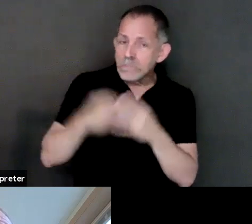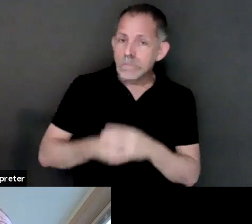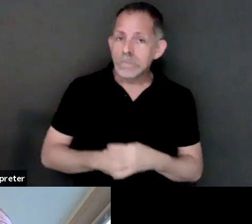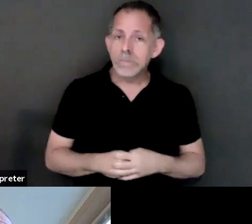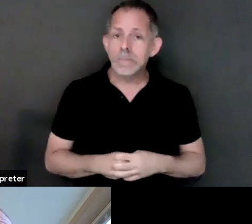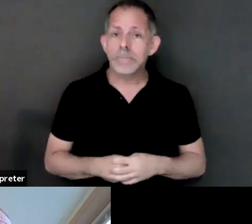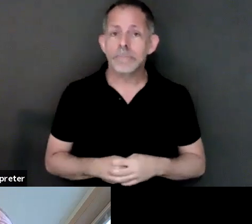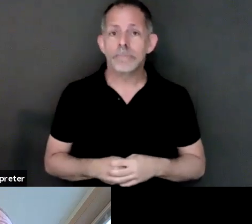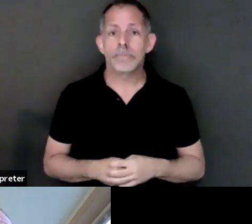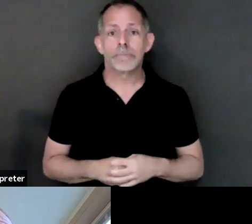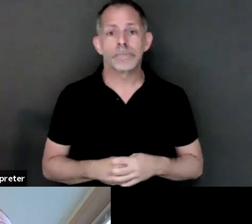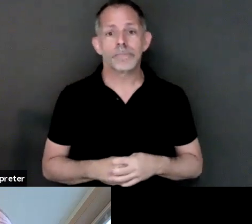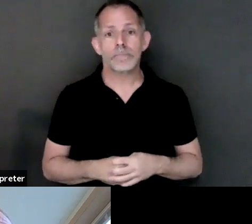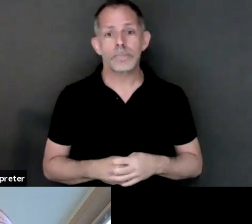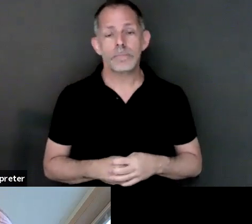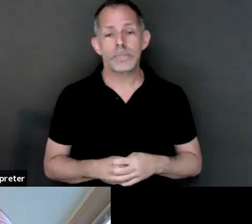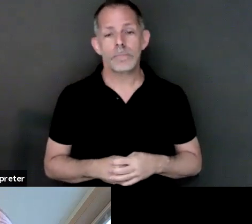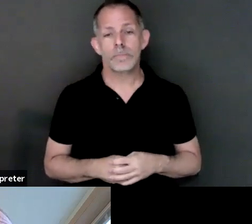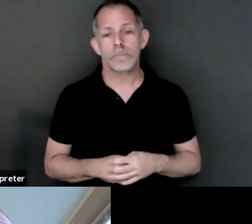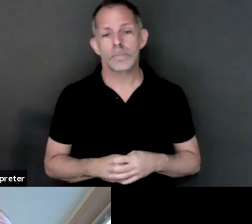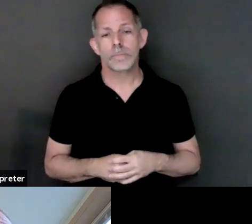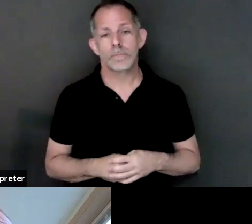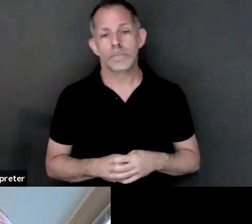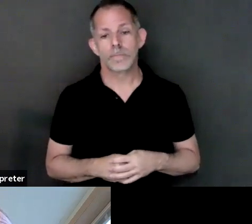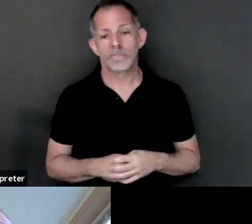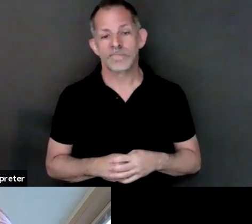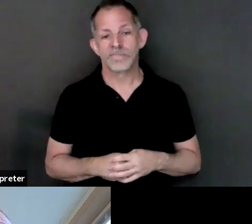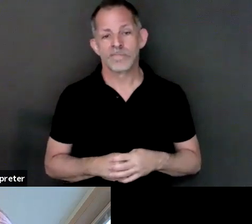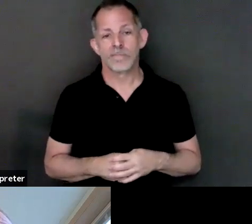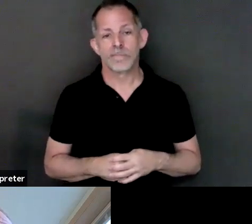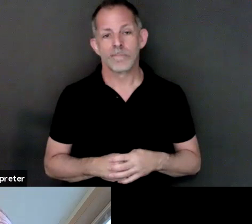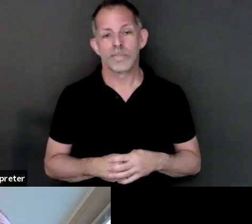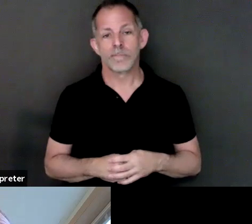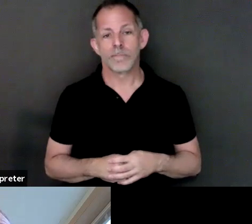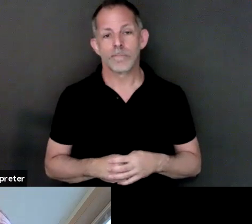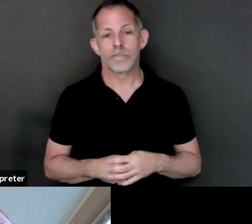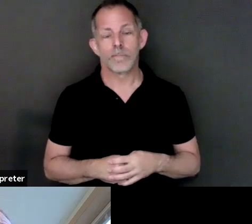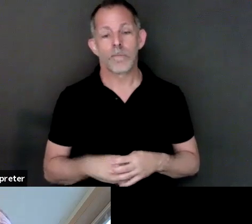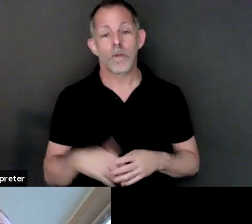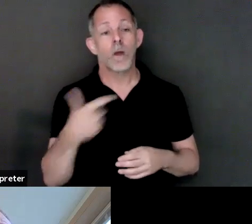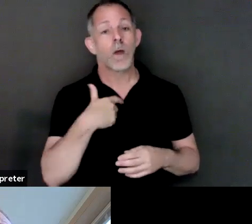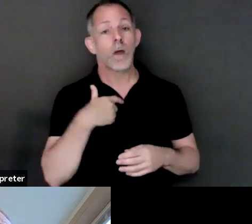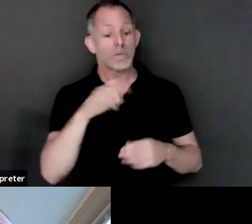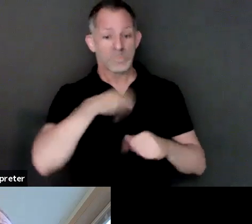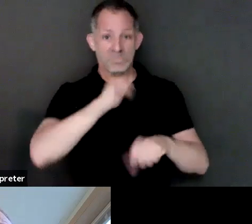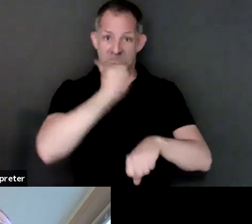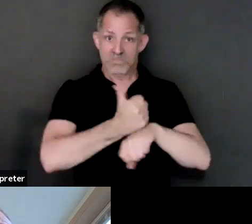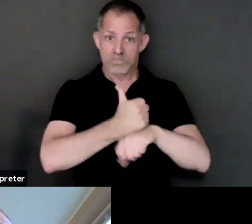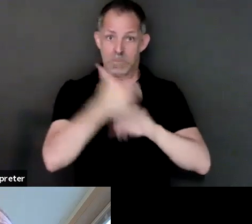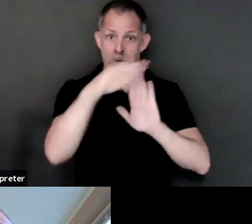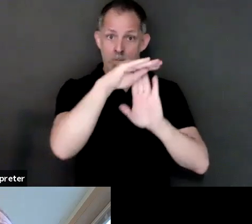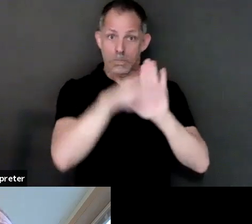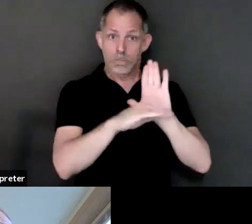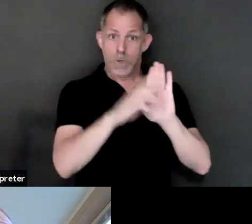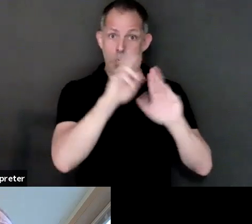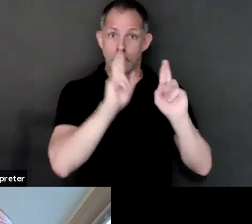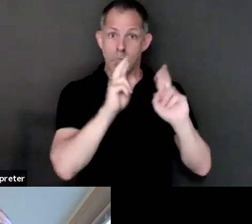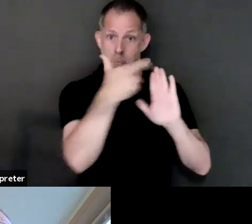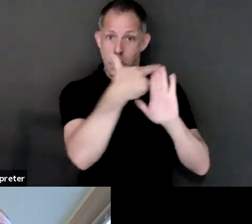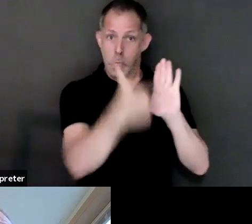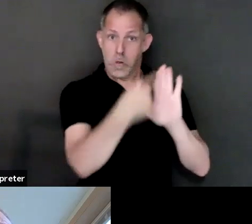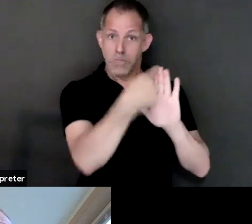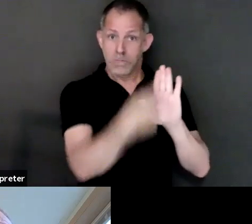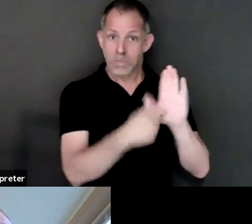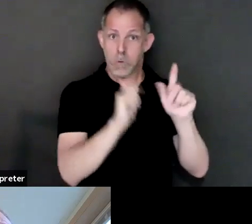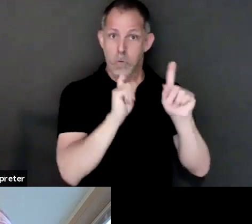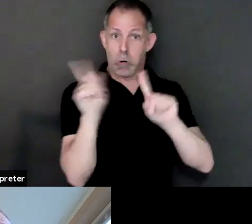most people consider that direction from you to wear masks indoors. I think most of the public doesn't differentiate between directive